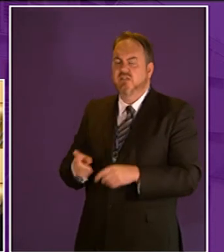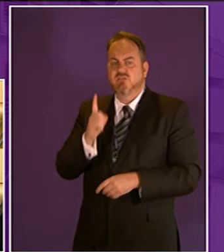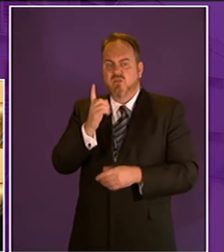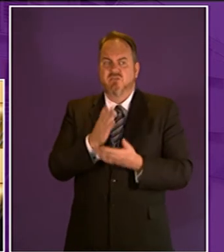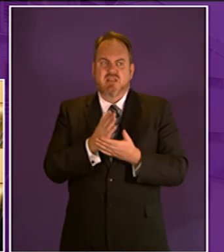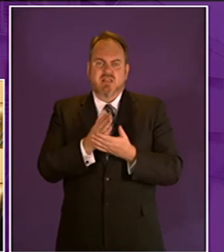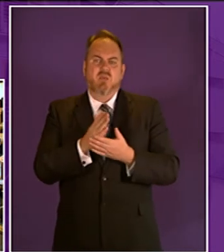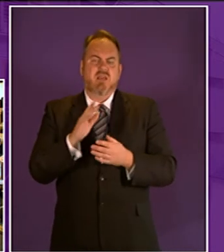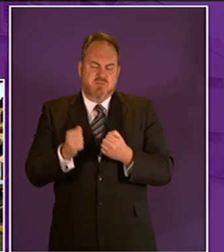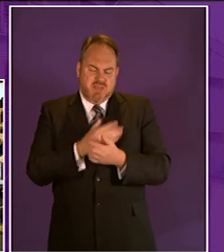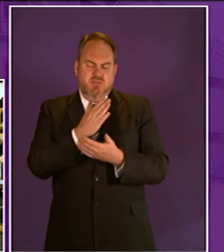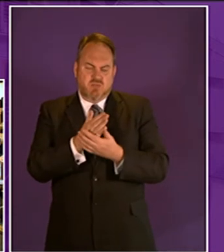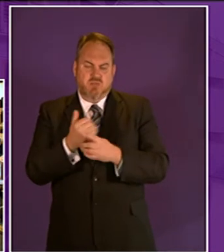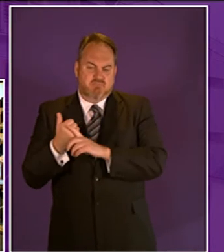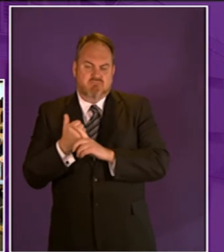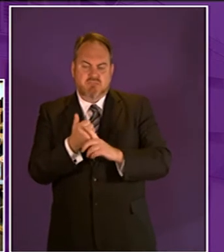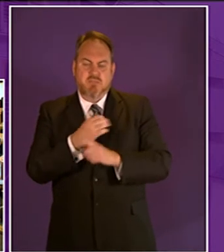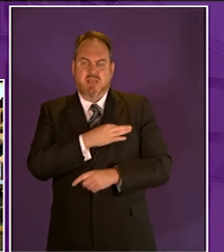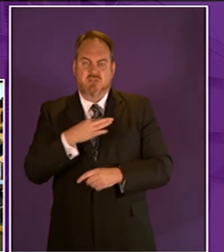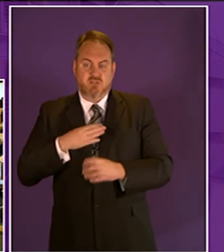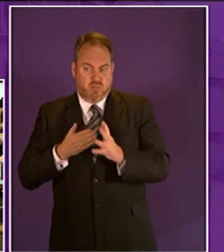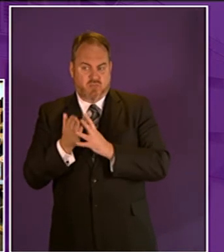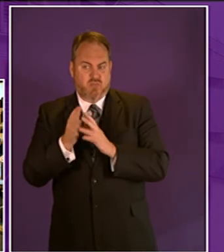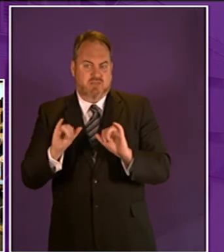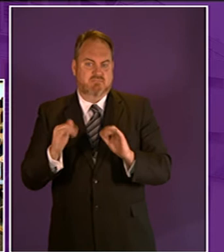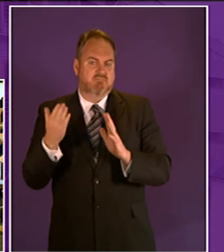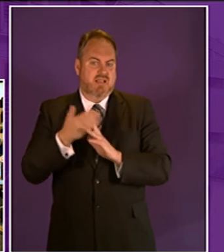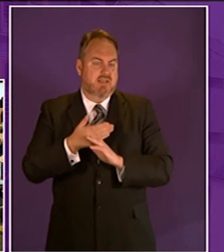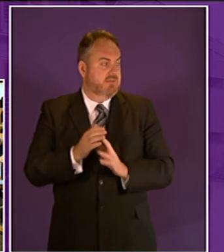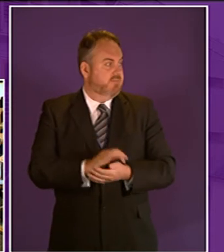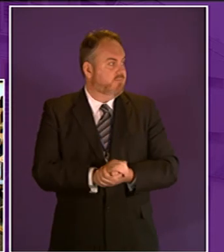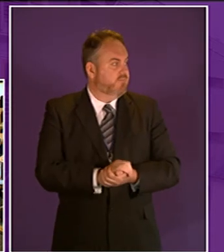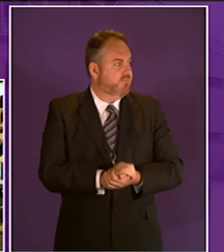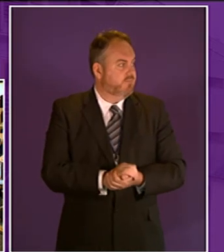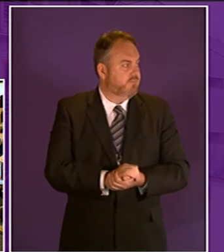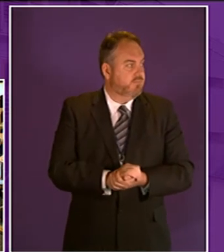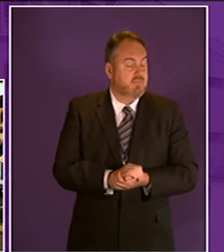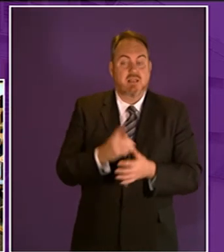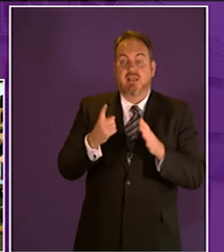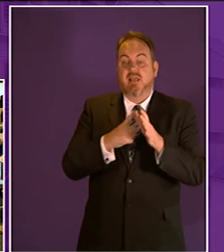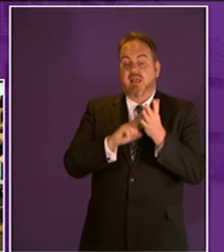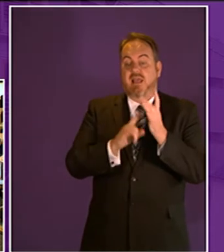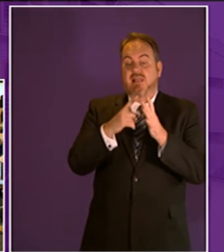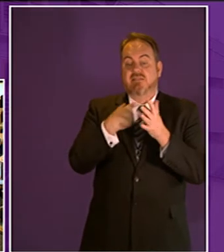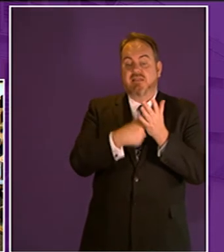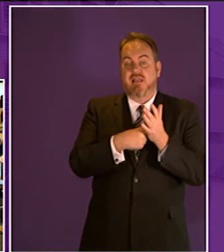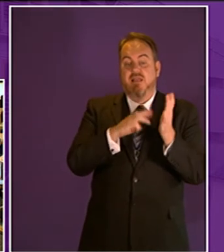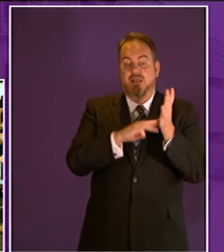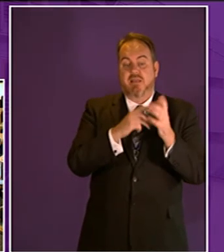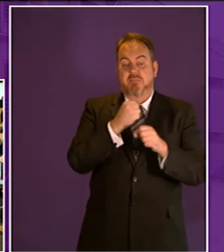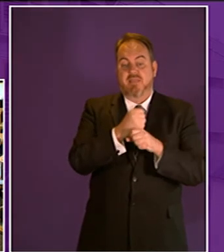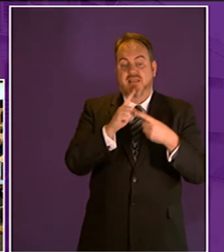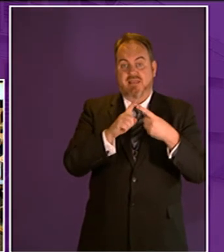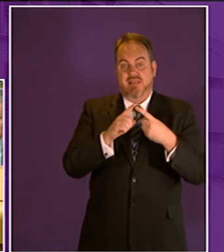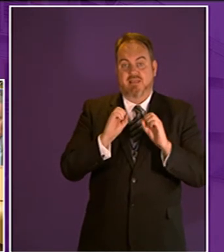the impact on patients. Ivan McKee, to be followed by Alison Johnson. Ivan McKee. Thank you, and I thank the Cabinet Secretary for the